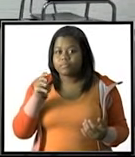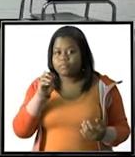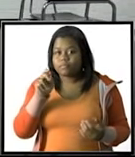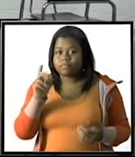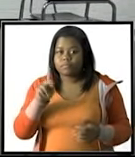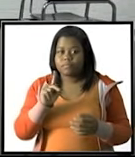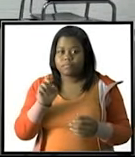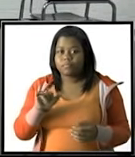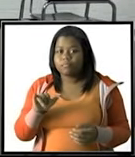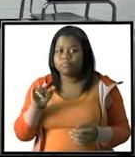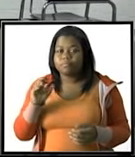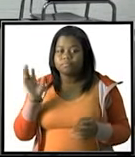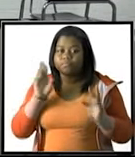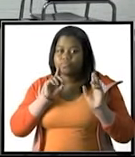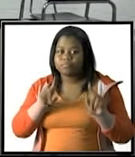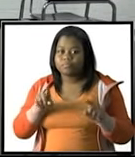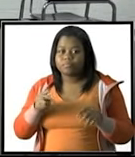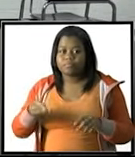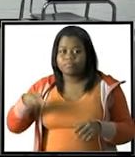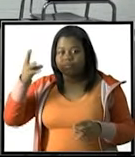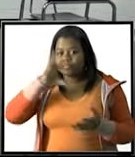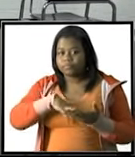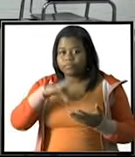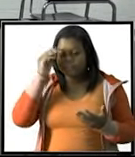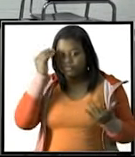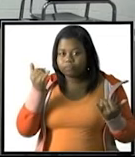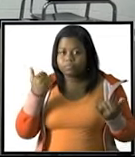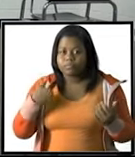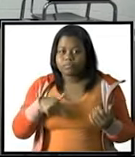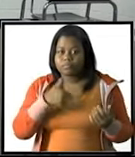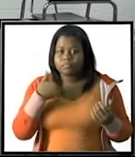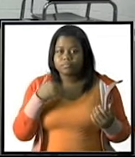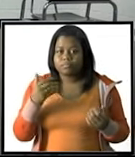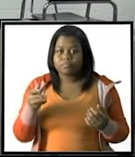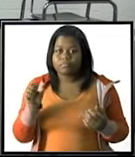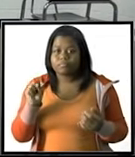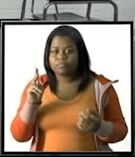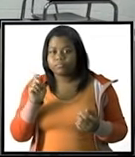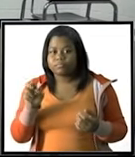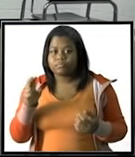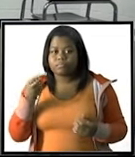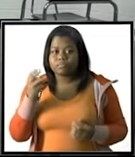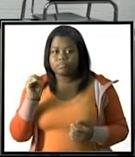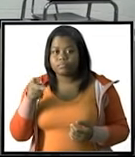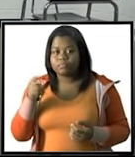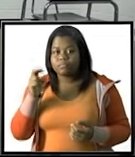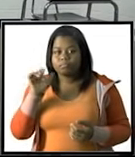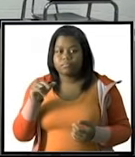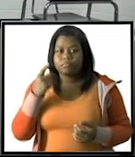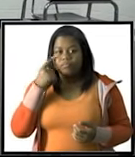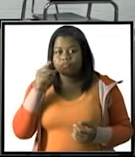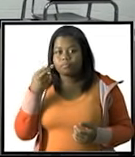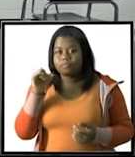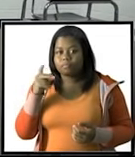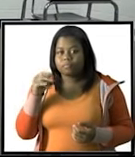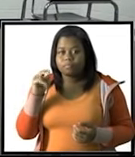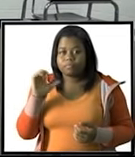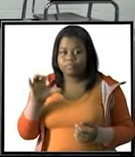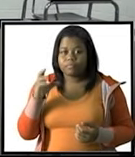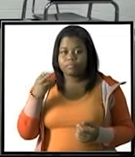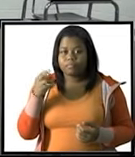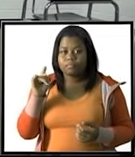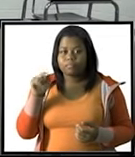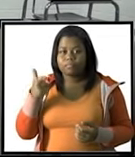Hello, today we have Jermaine Key reporting for Higher Learning. Today we have... Senora Humphrey. All right, so Senora Humphrey, for Hispanic Heritage Month, what do you guys